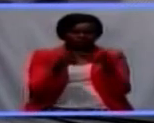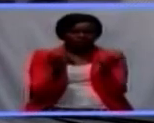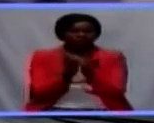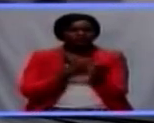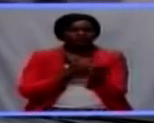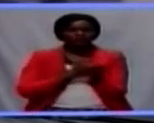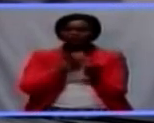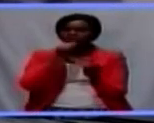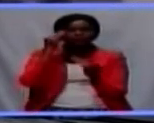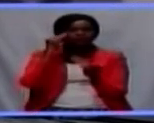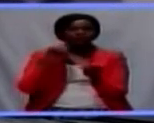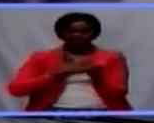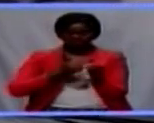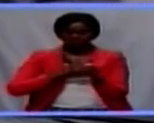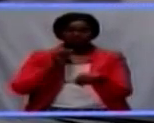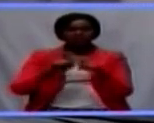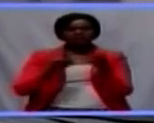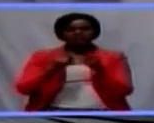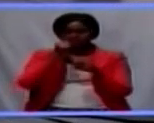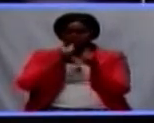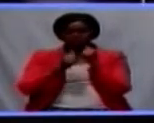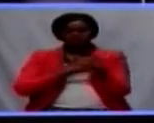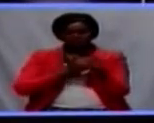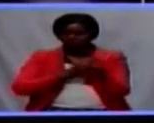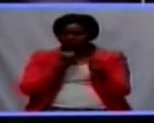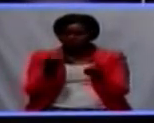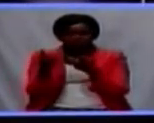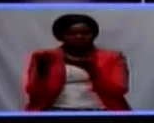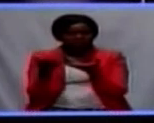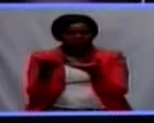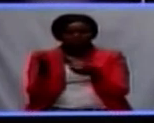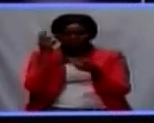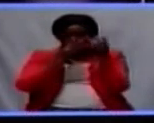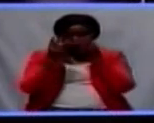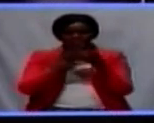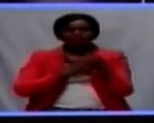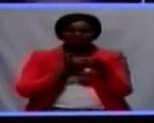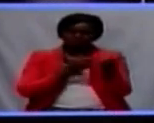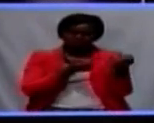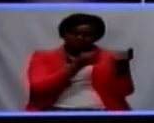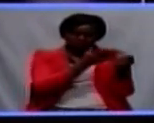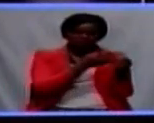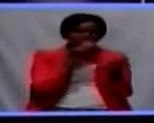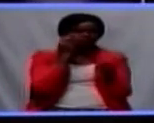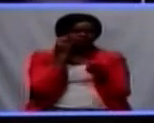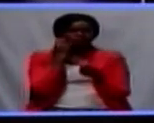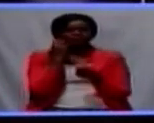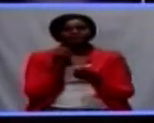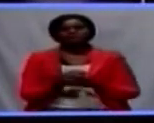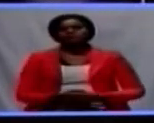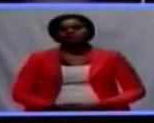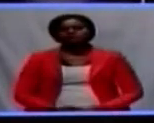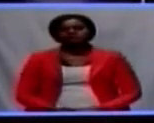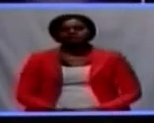I will not change that. Right. Because as long as I don't go there, as far as they are concerned, I go there. Right. So how do I change it? Okay. Yes. Let's move